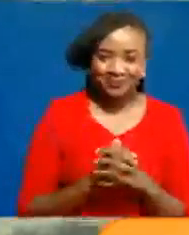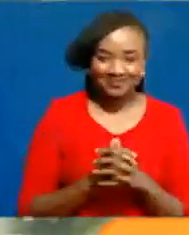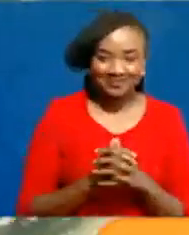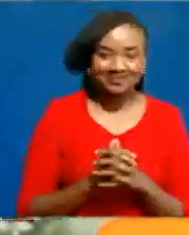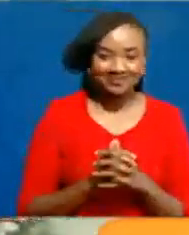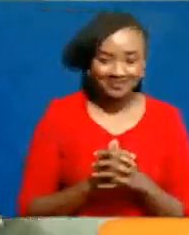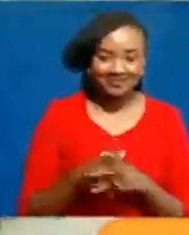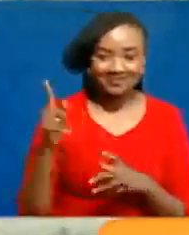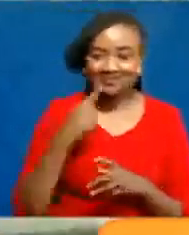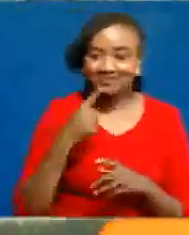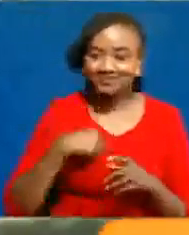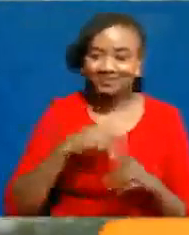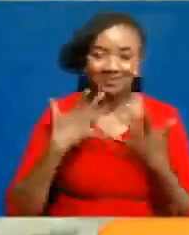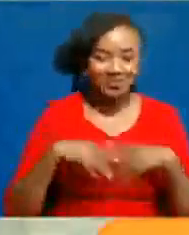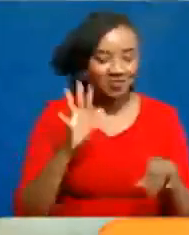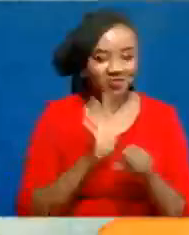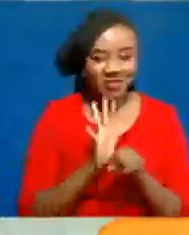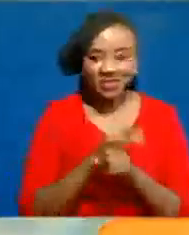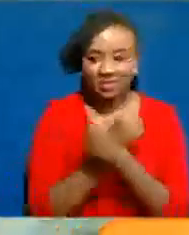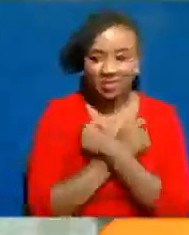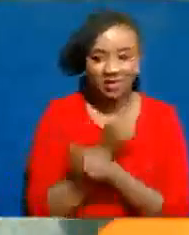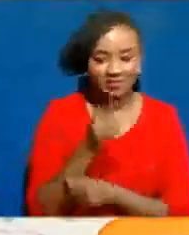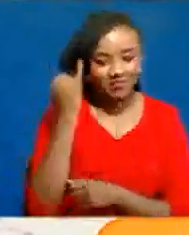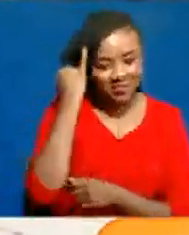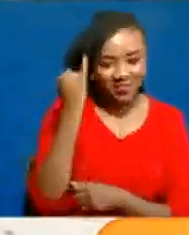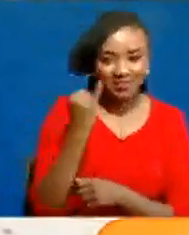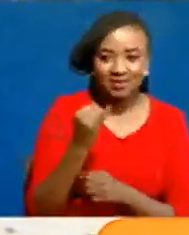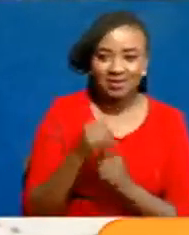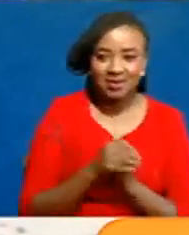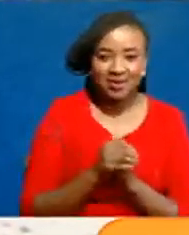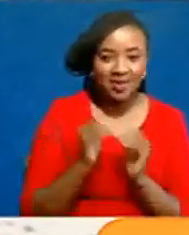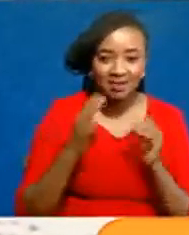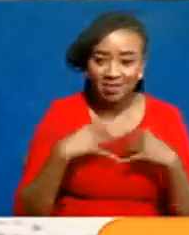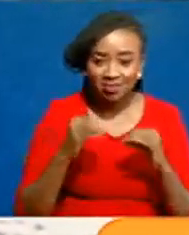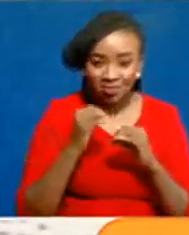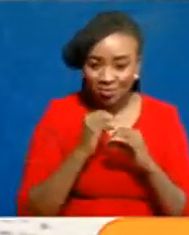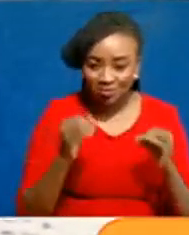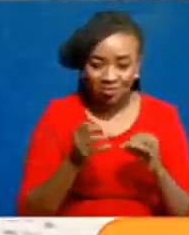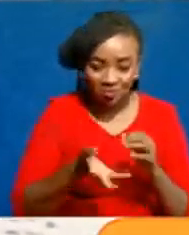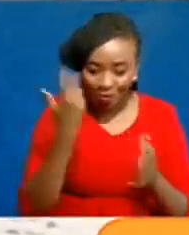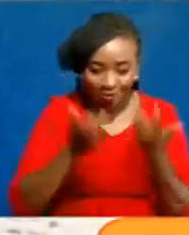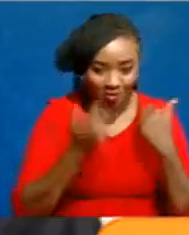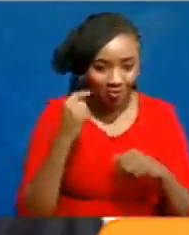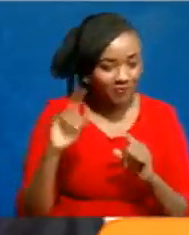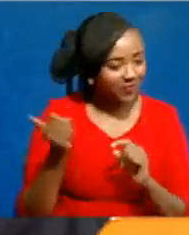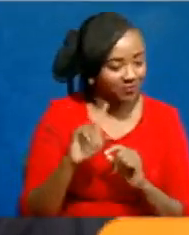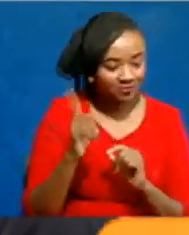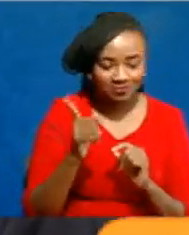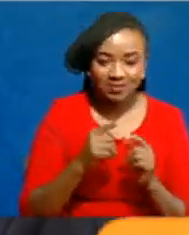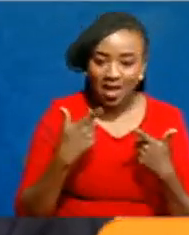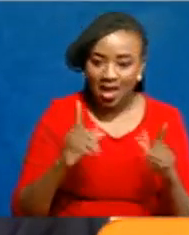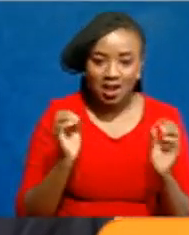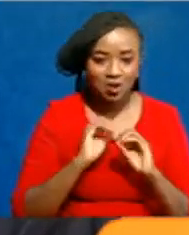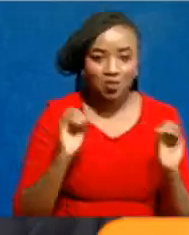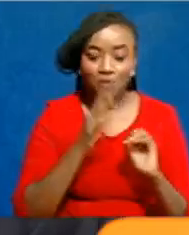conservation. Tells us residents have embraced the idea and no one is allowed to pick any coral or sea creatures here. Hii inasaidia